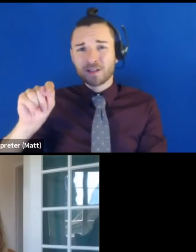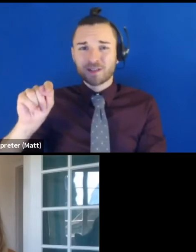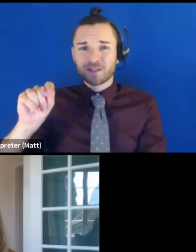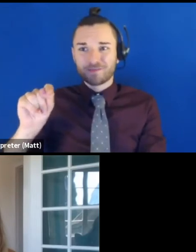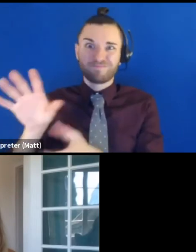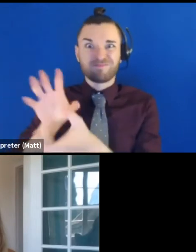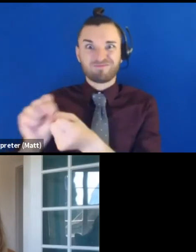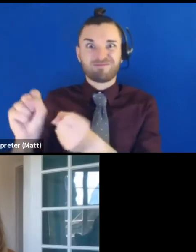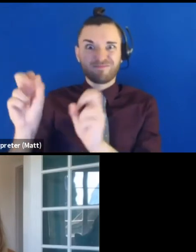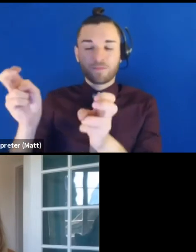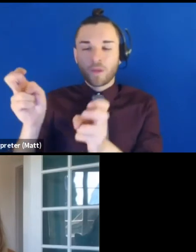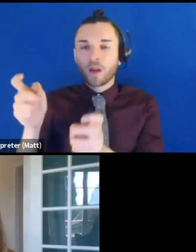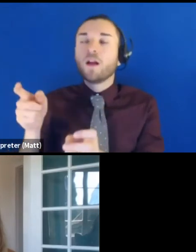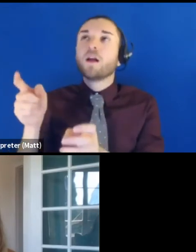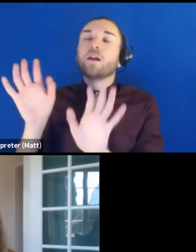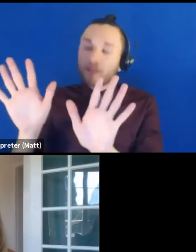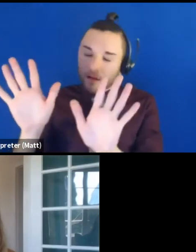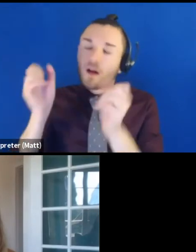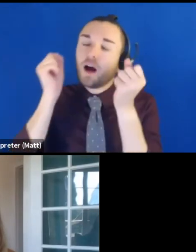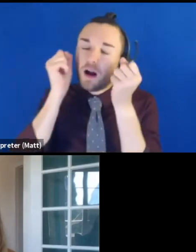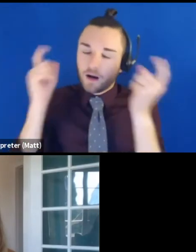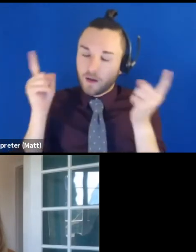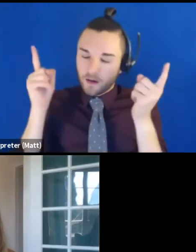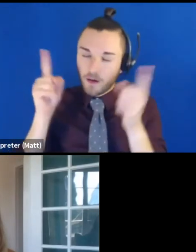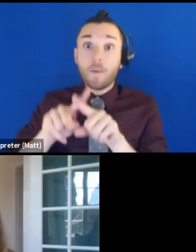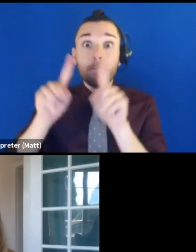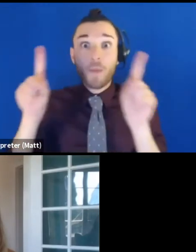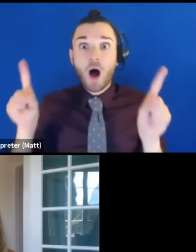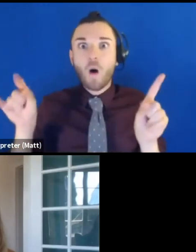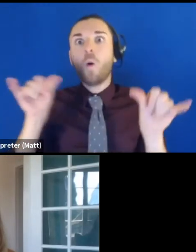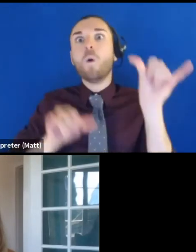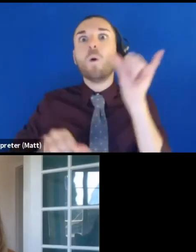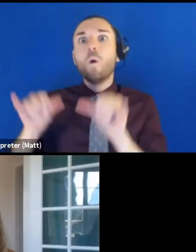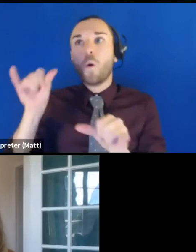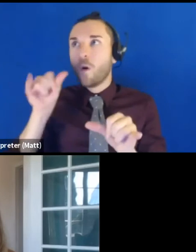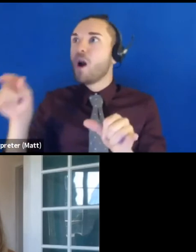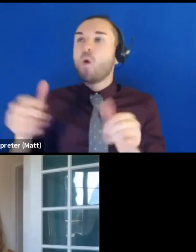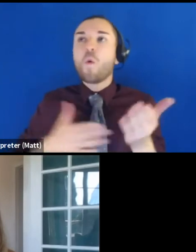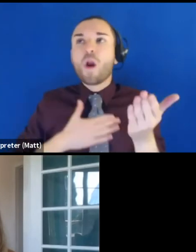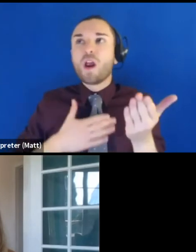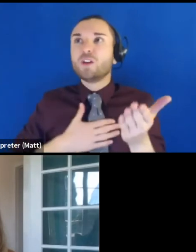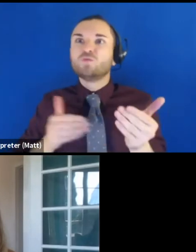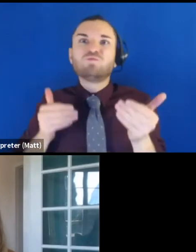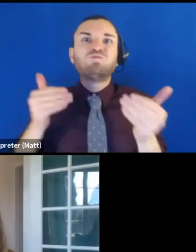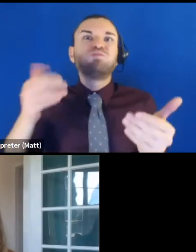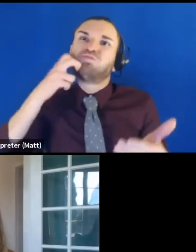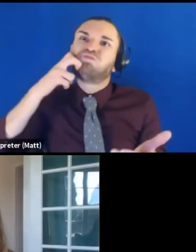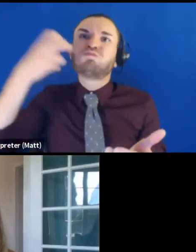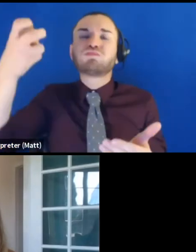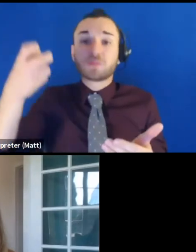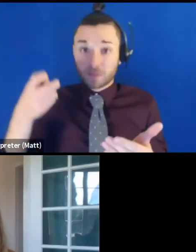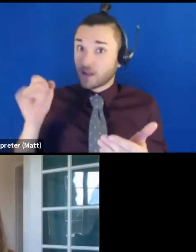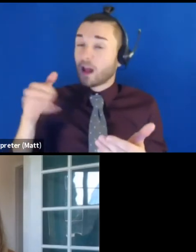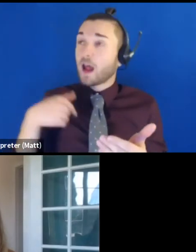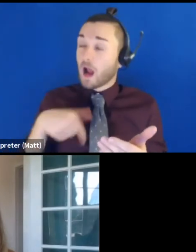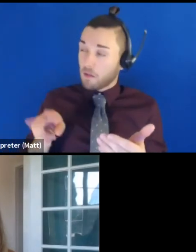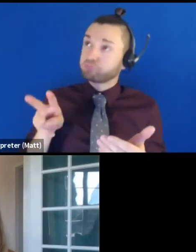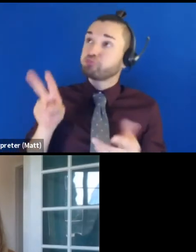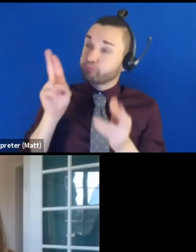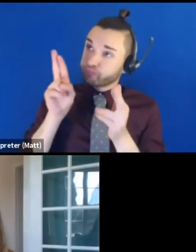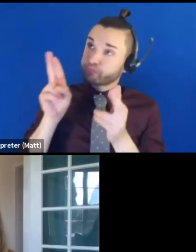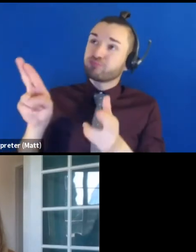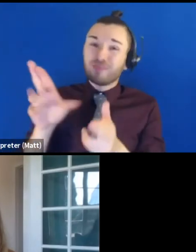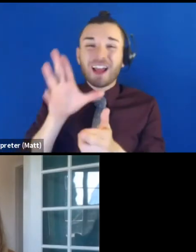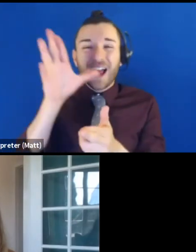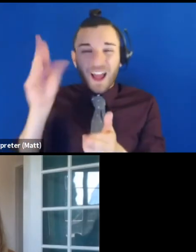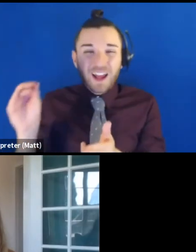the power of the creativity of that show, is that it actually does cross those lines. But the one thing I would say is just the criticism of it based on the idea that they're